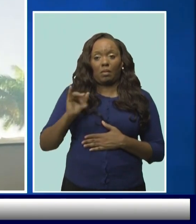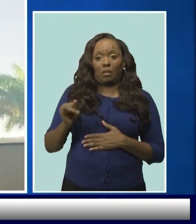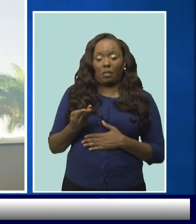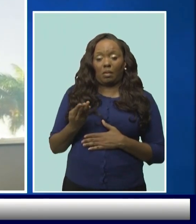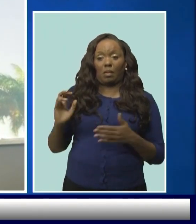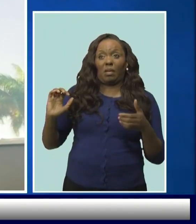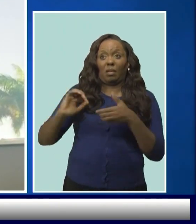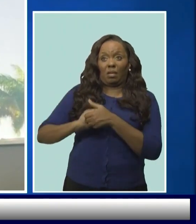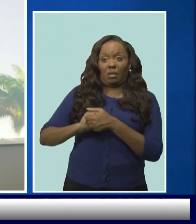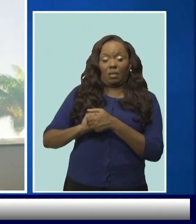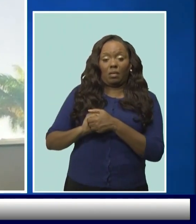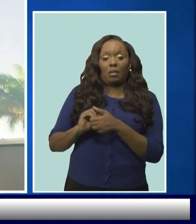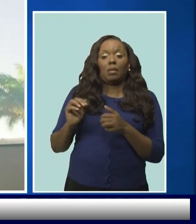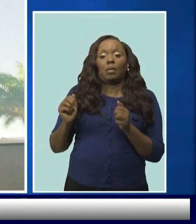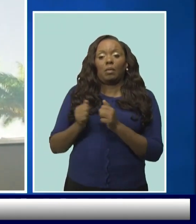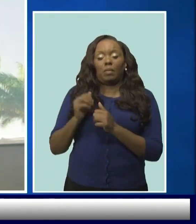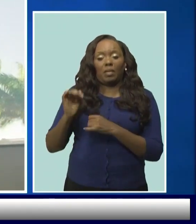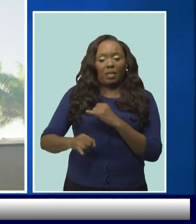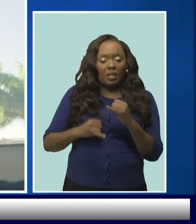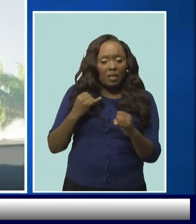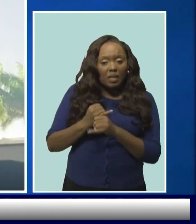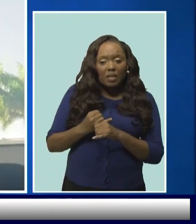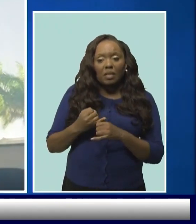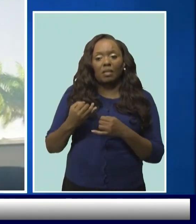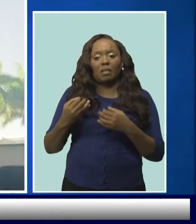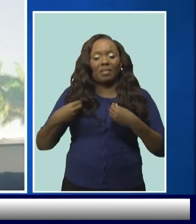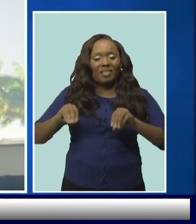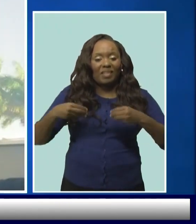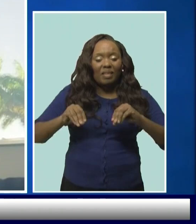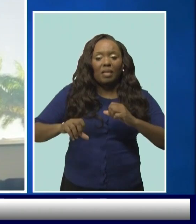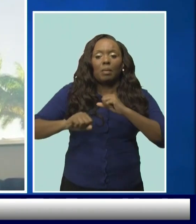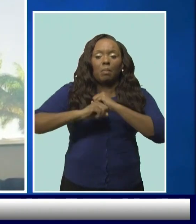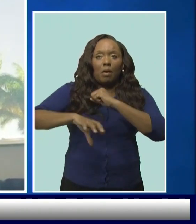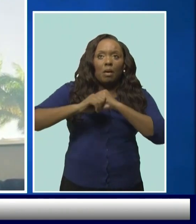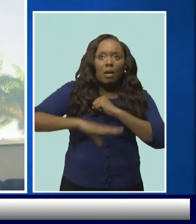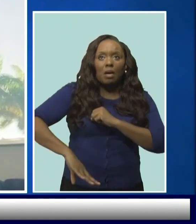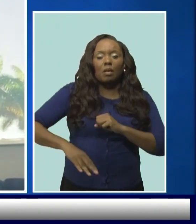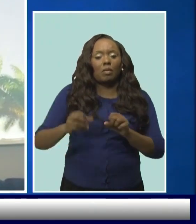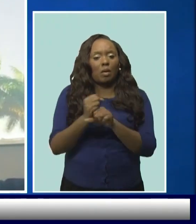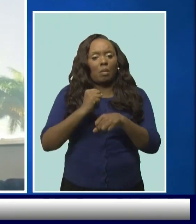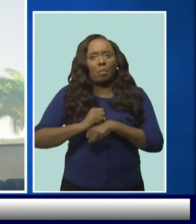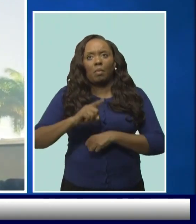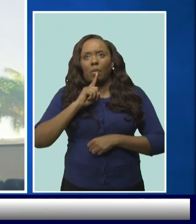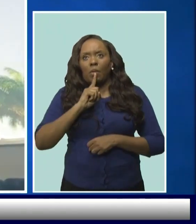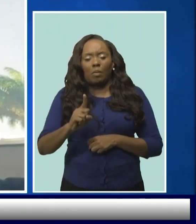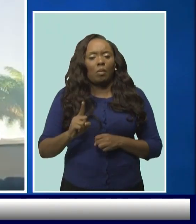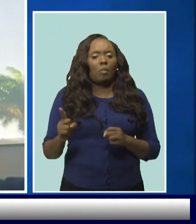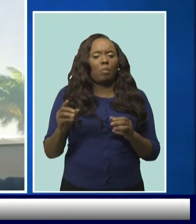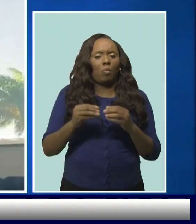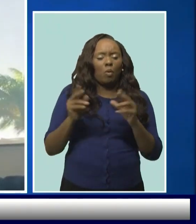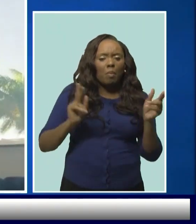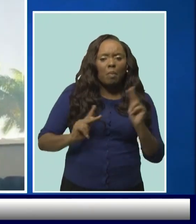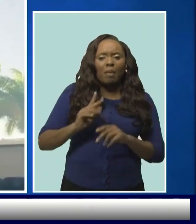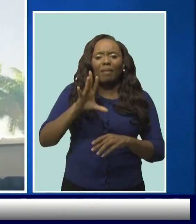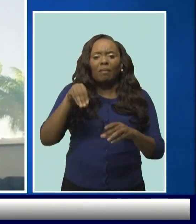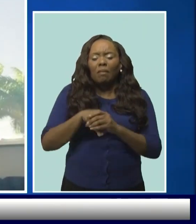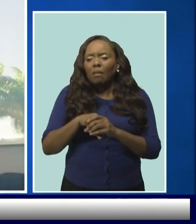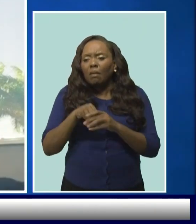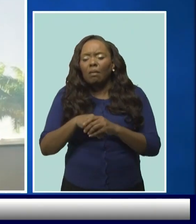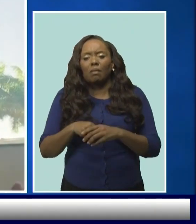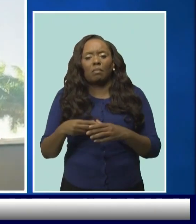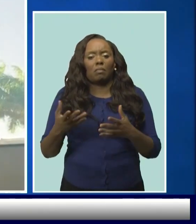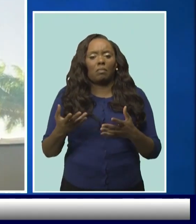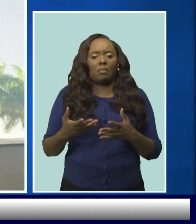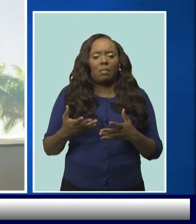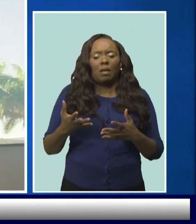Our job as the international sales and marketing partner is to amplify that message and to bring more investors, more technology providers,